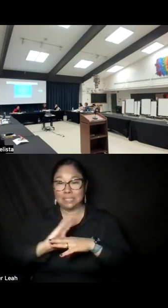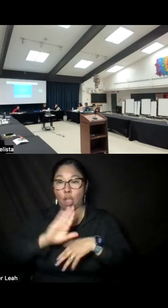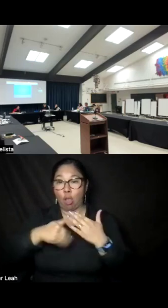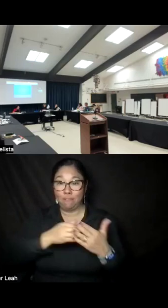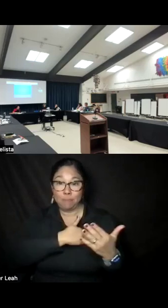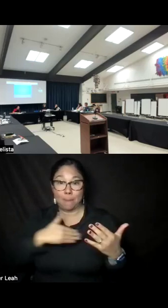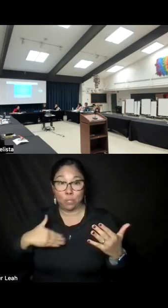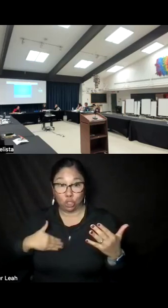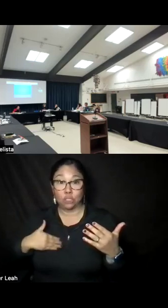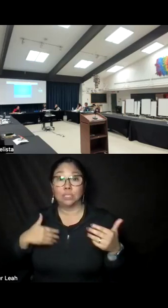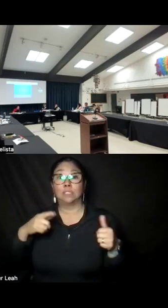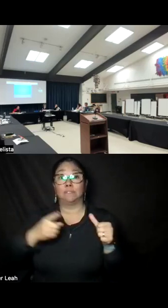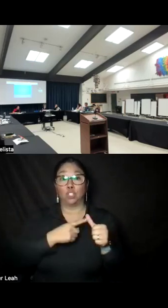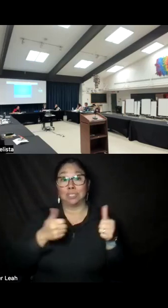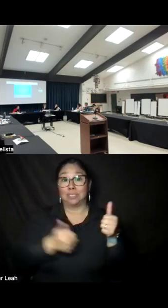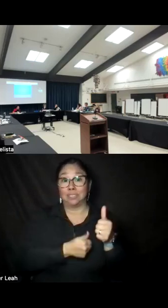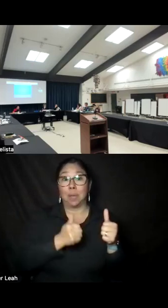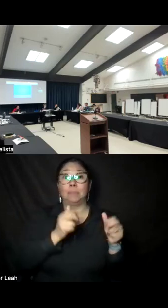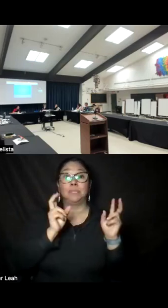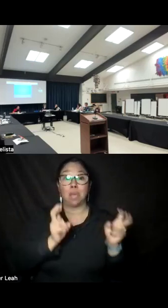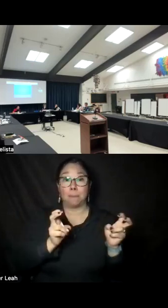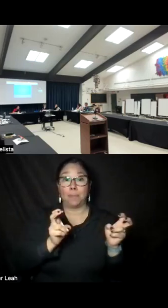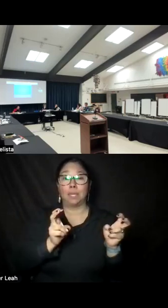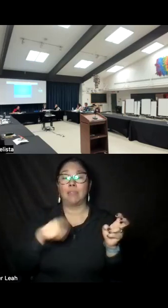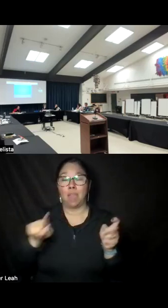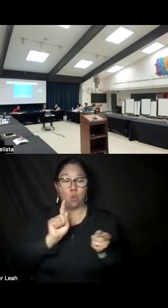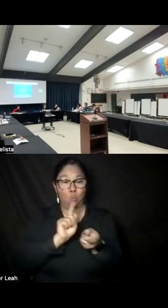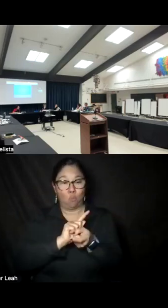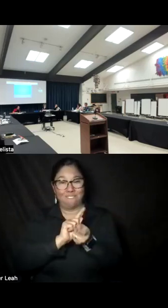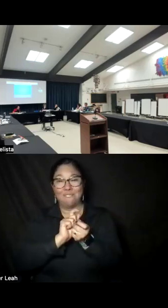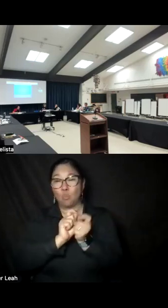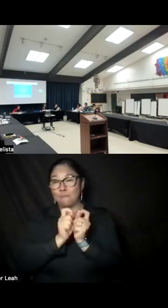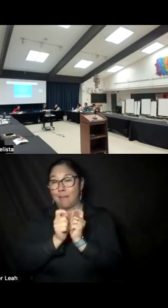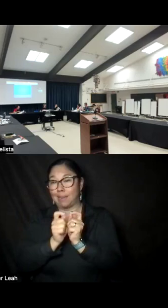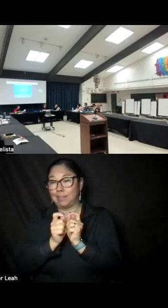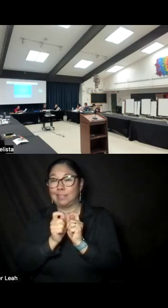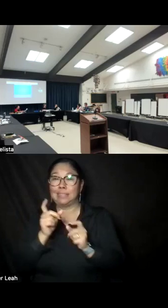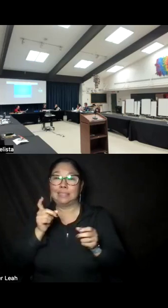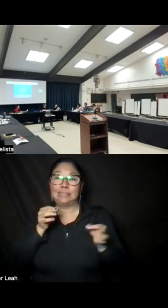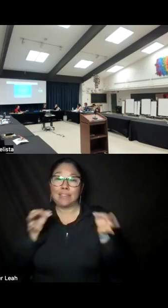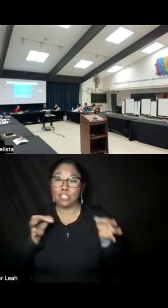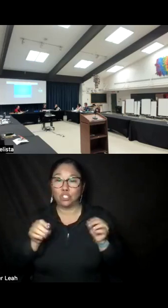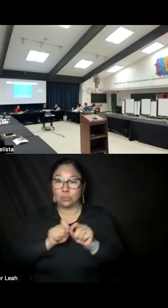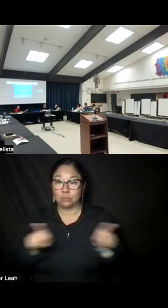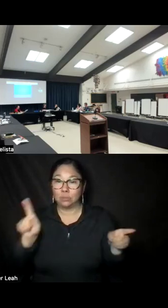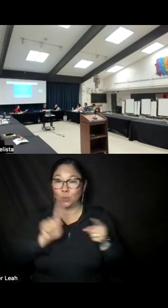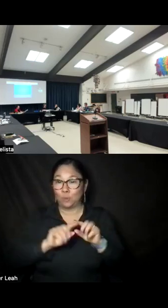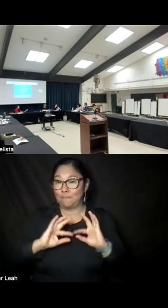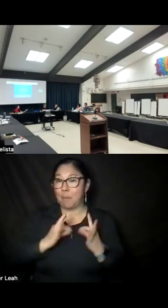sort of subtopic is refining the definitions that go out to our